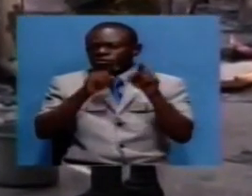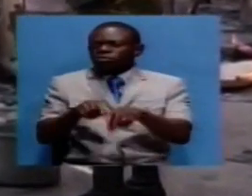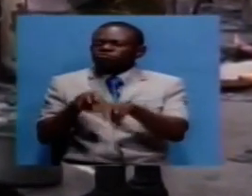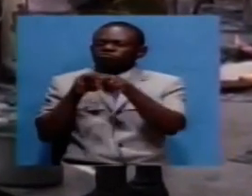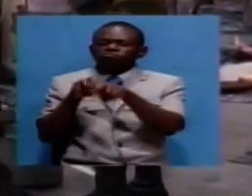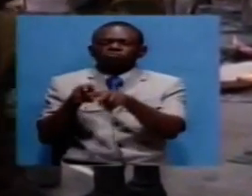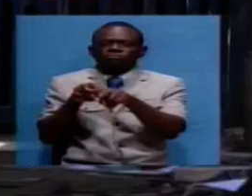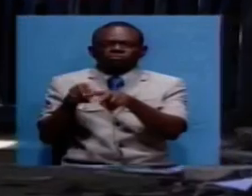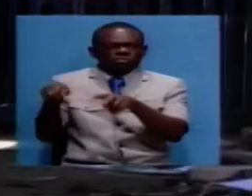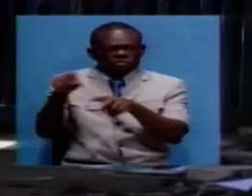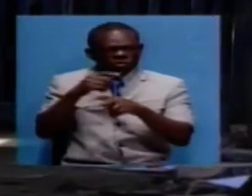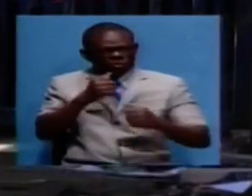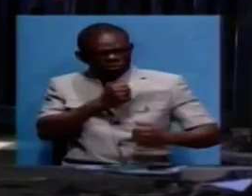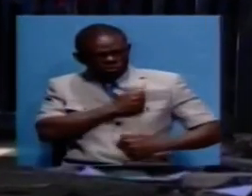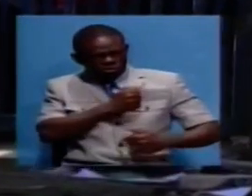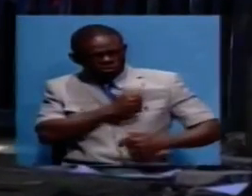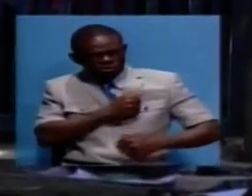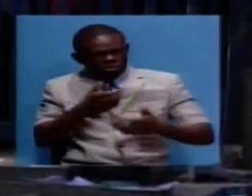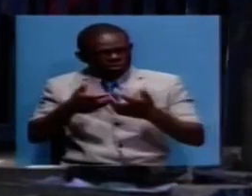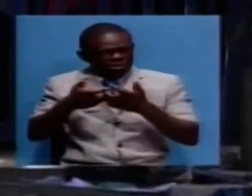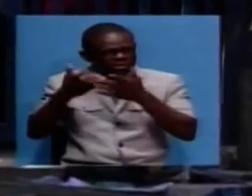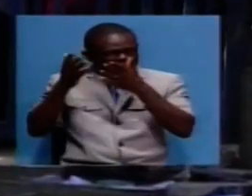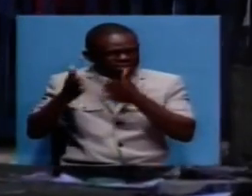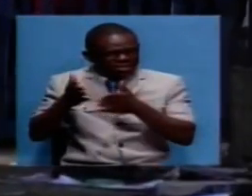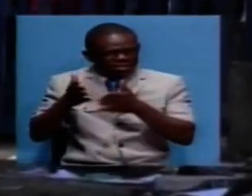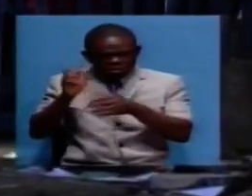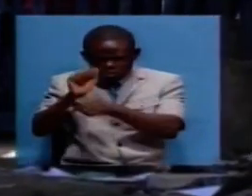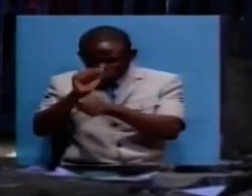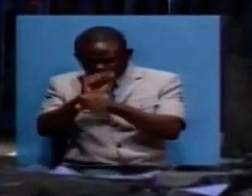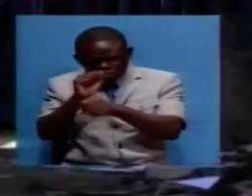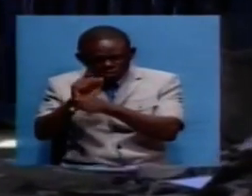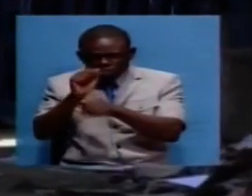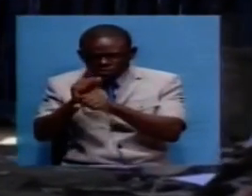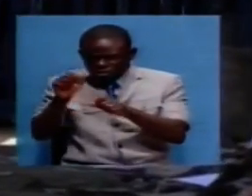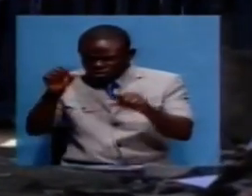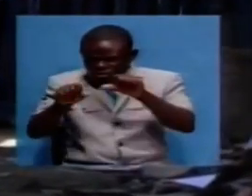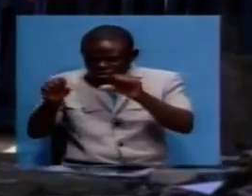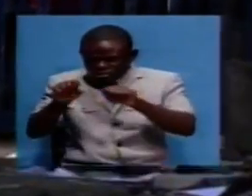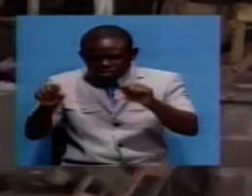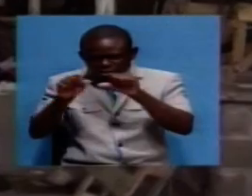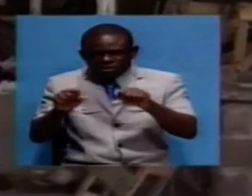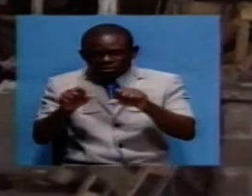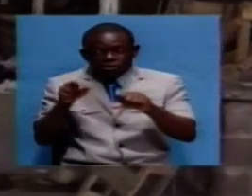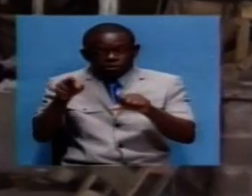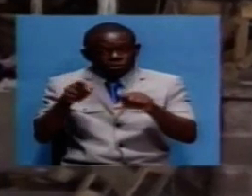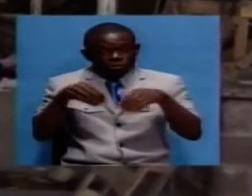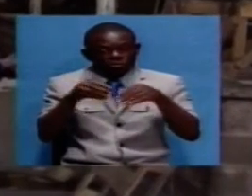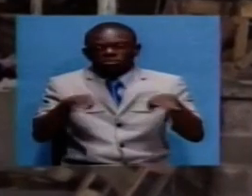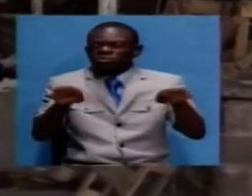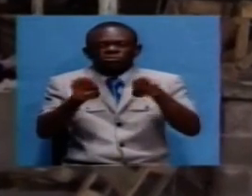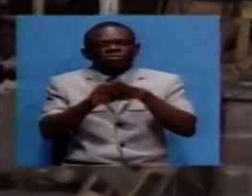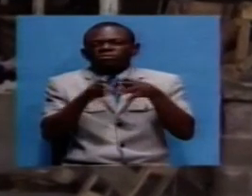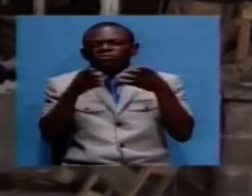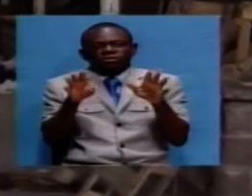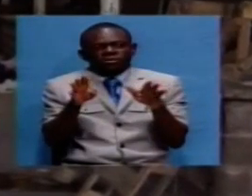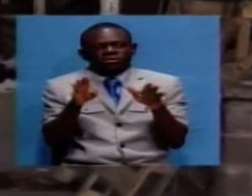they have been told not to go inside. The market has remained barricaded until further notice. But for those whose stores were